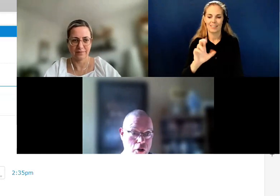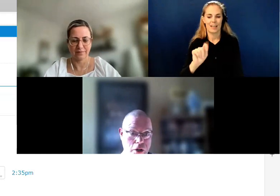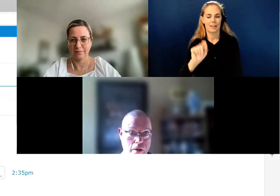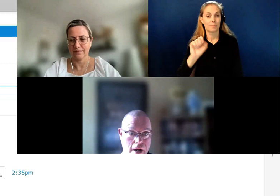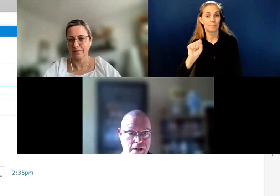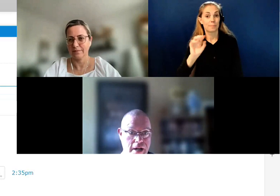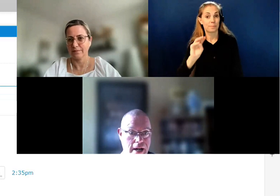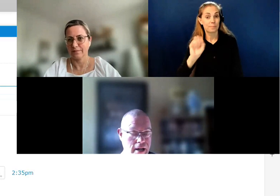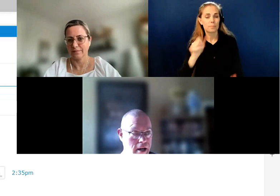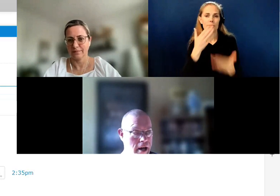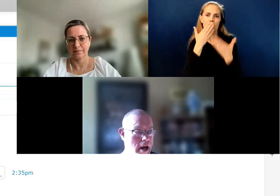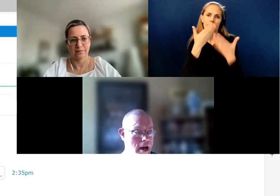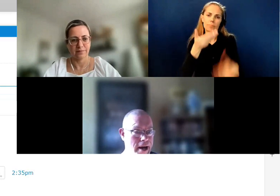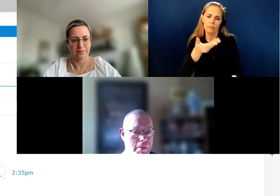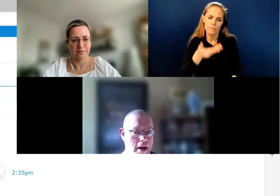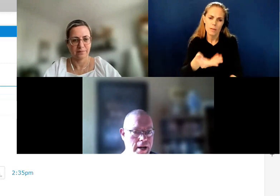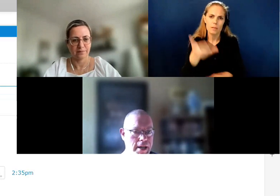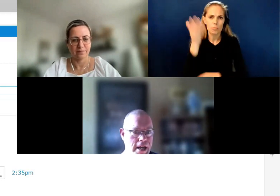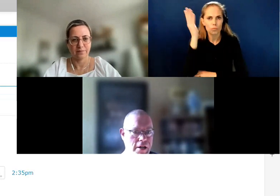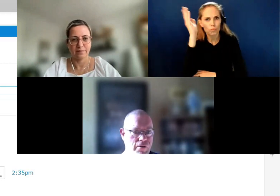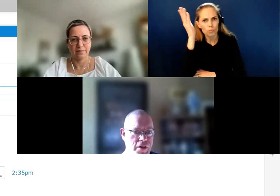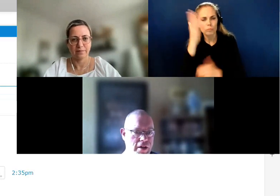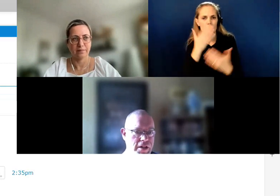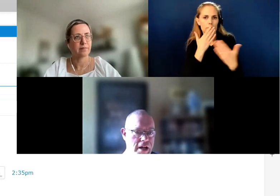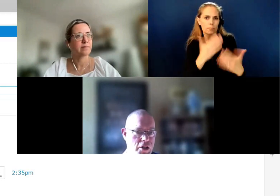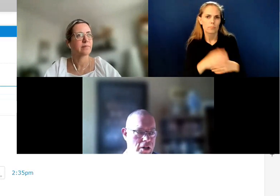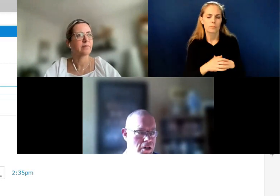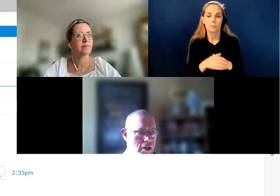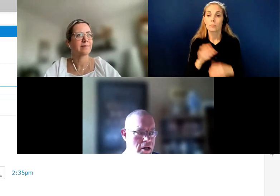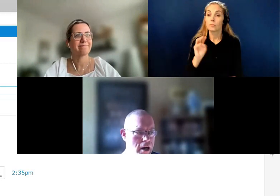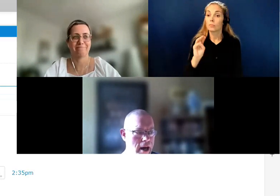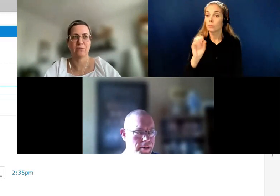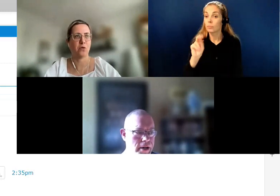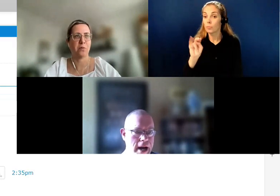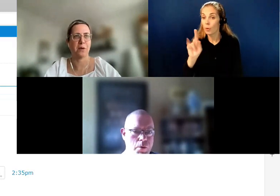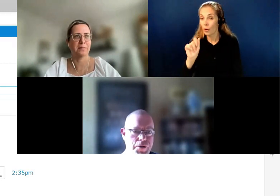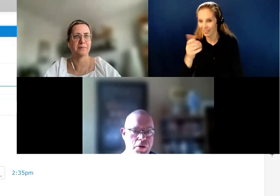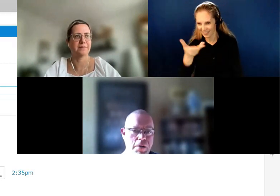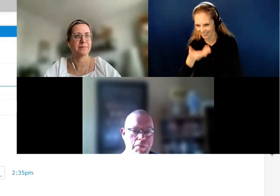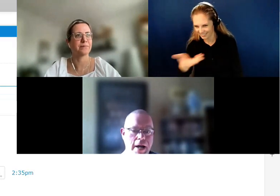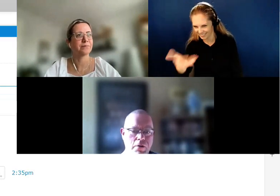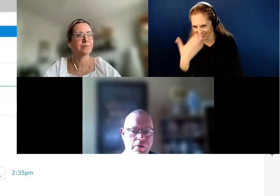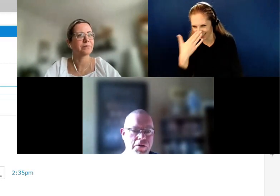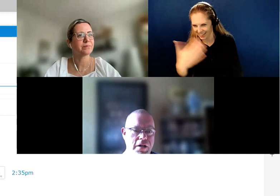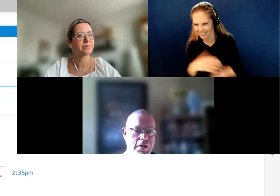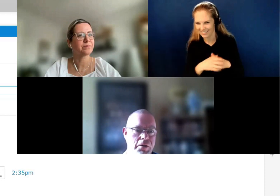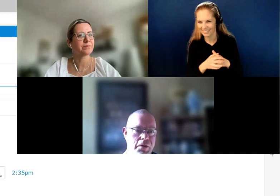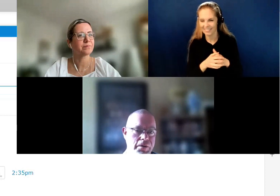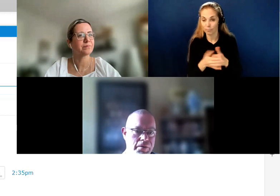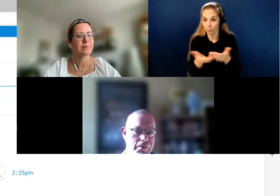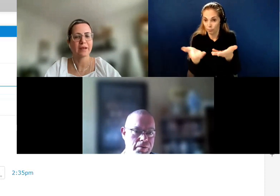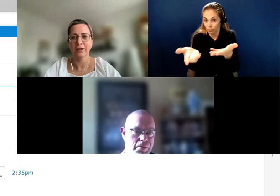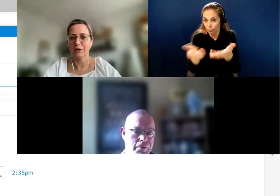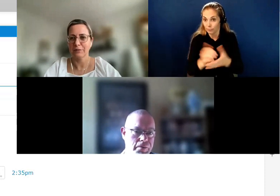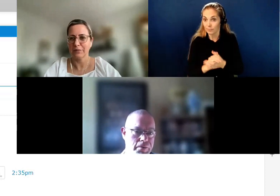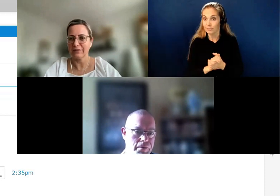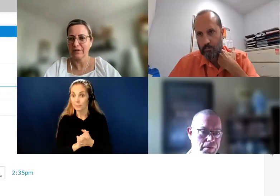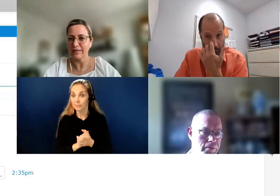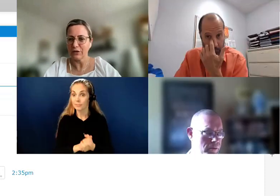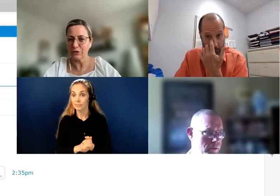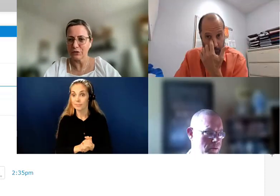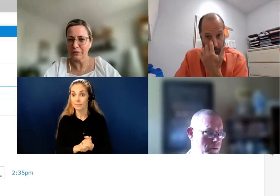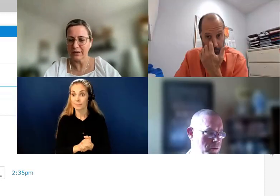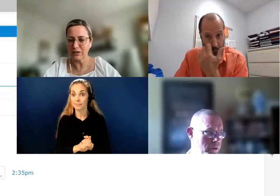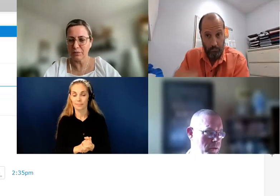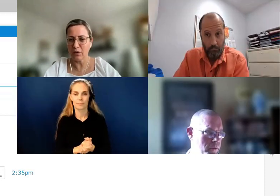opportunity to show you guys today. Monica, I thank you for the invitation. And I will turn it back over to you. Perfect.